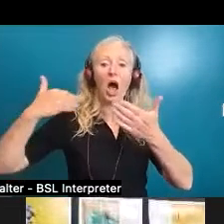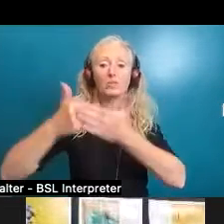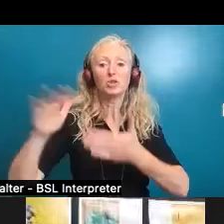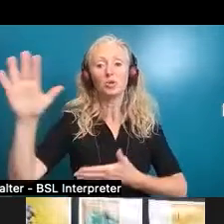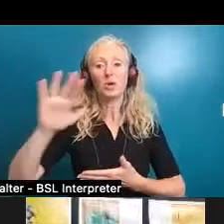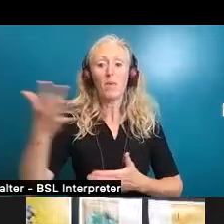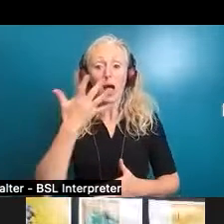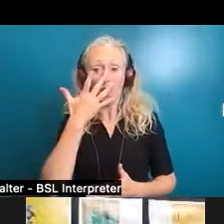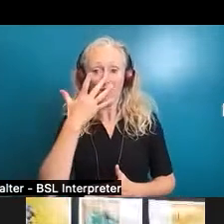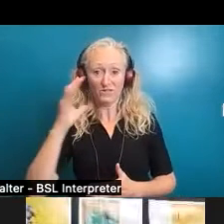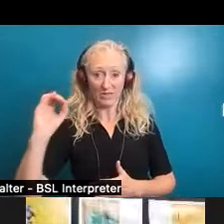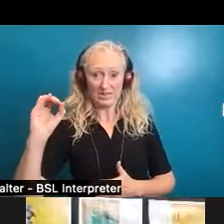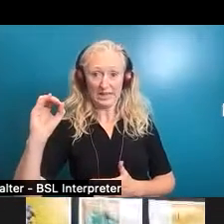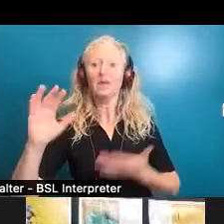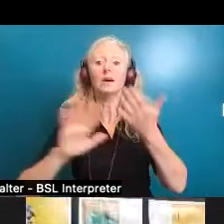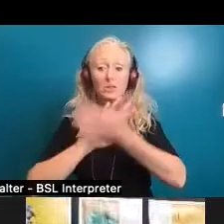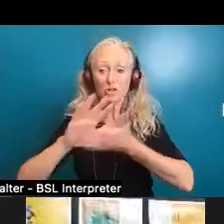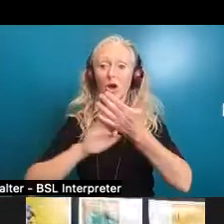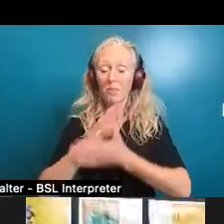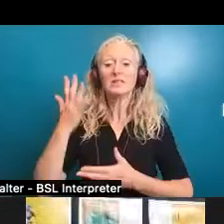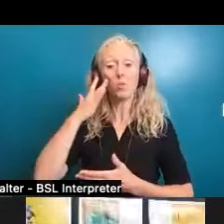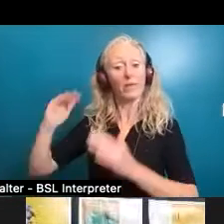see 612 by the age of 50.